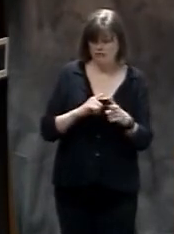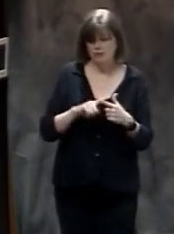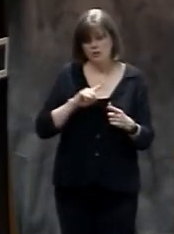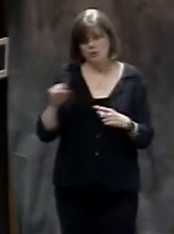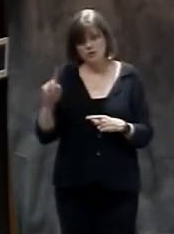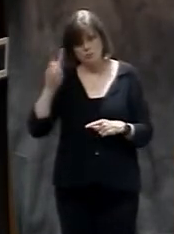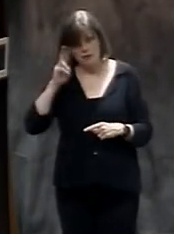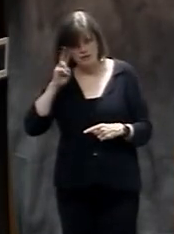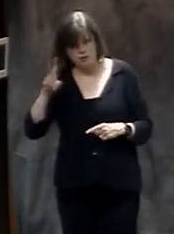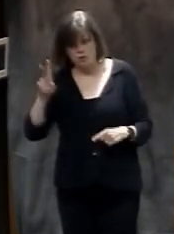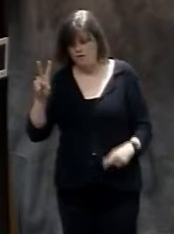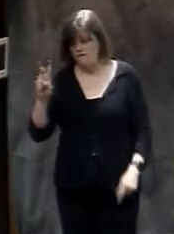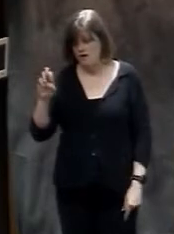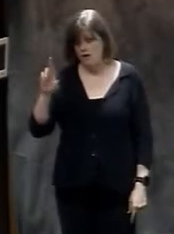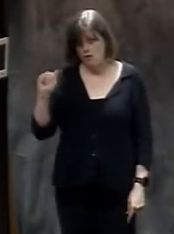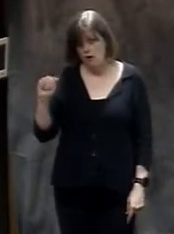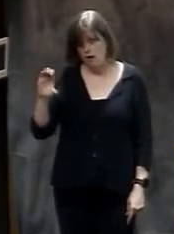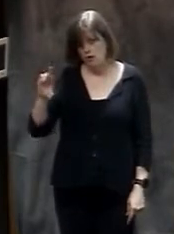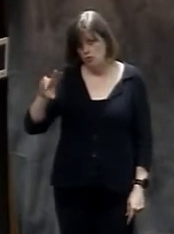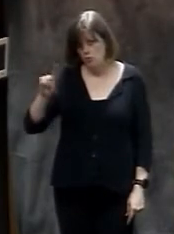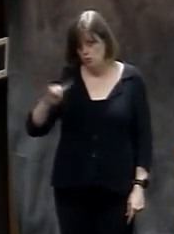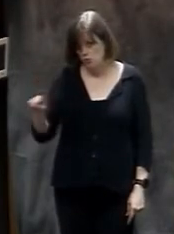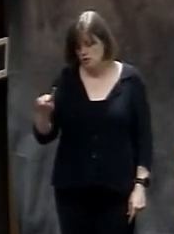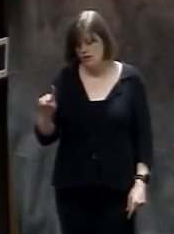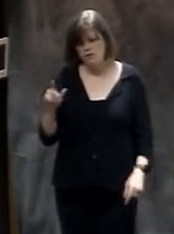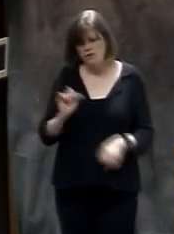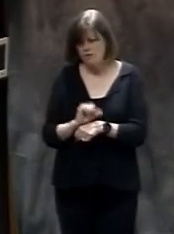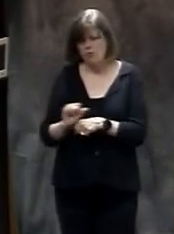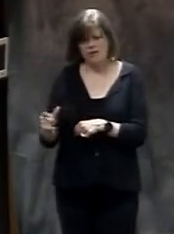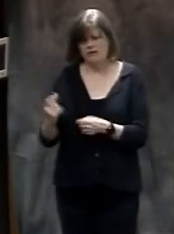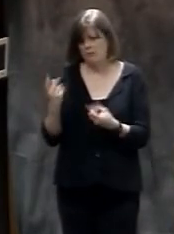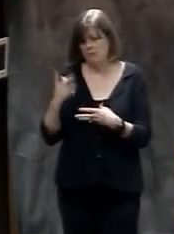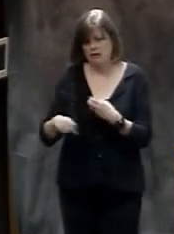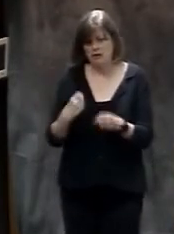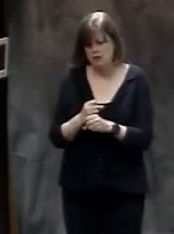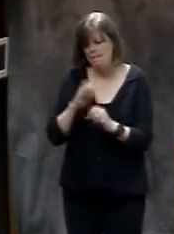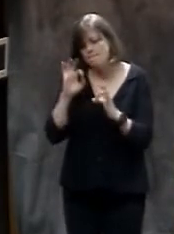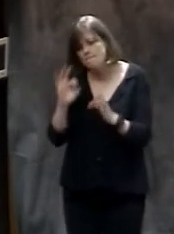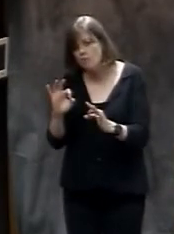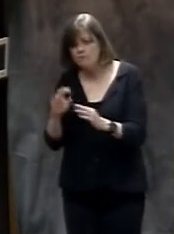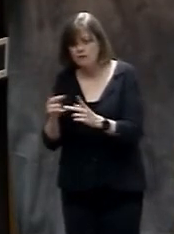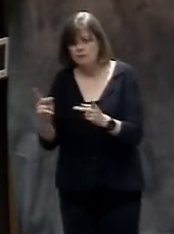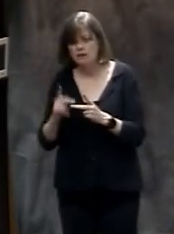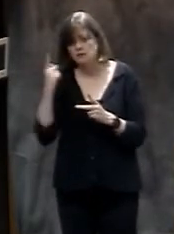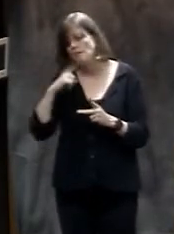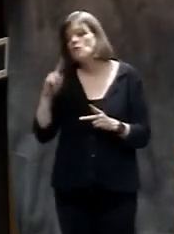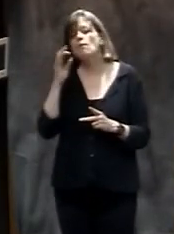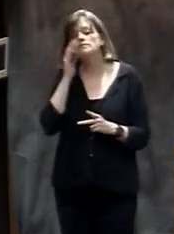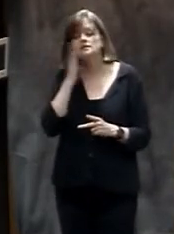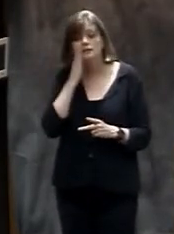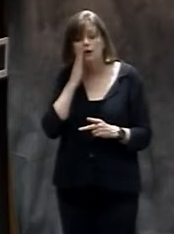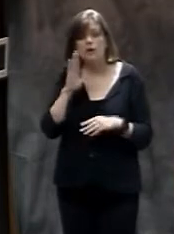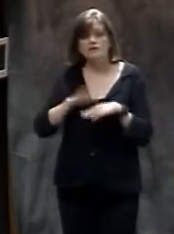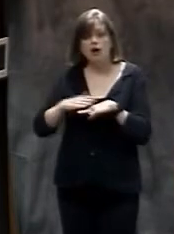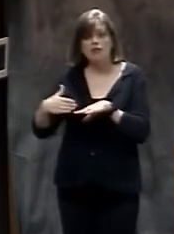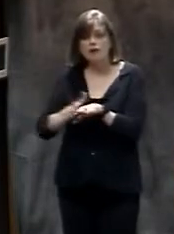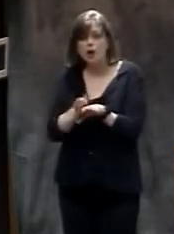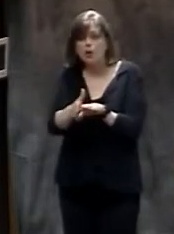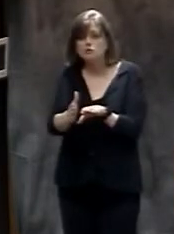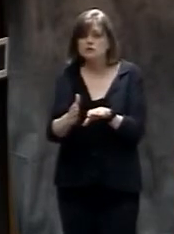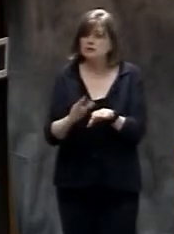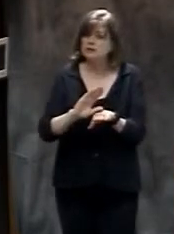area where we've been working for a number of years. And it's a perfect spot for mosquitoes. It's on the coast in